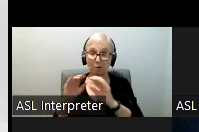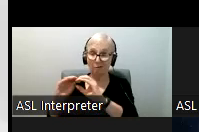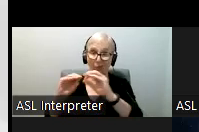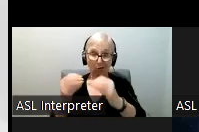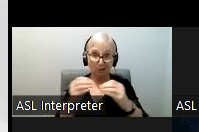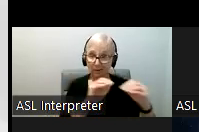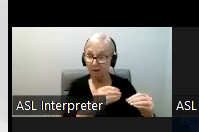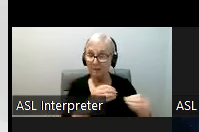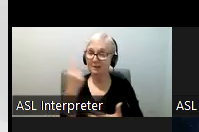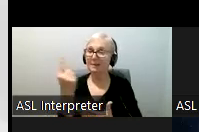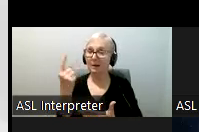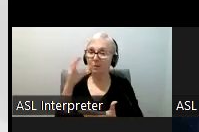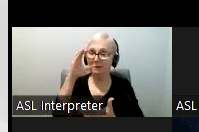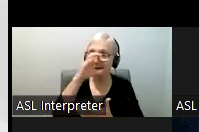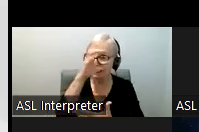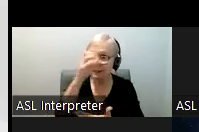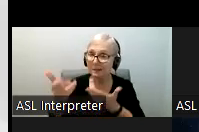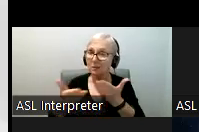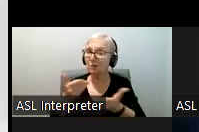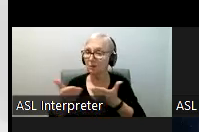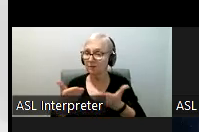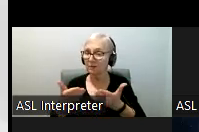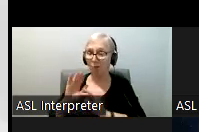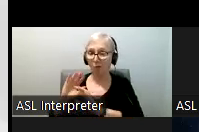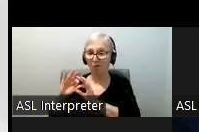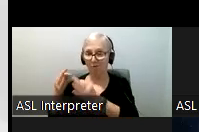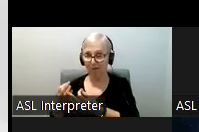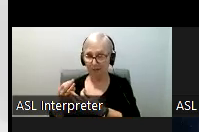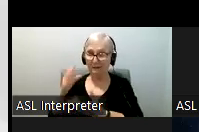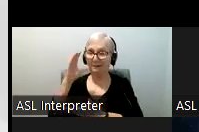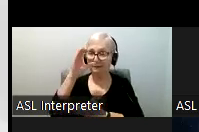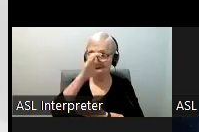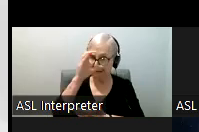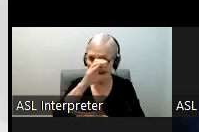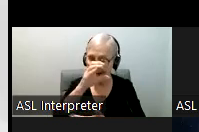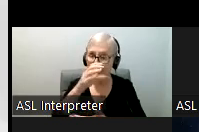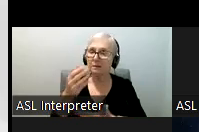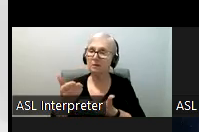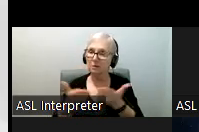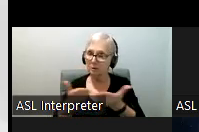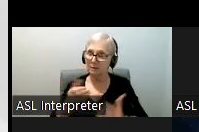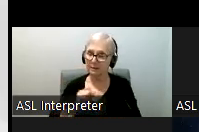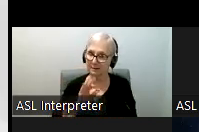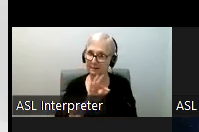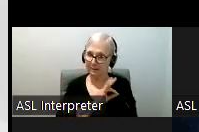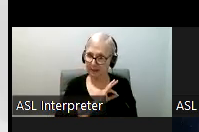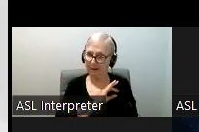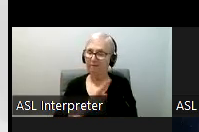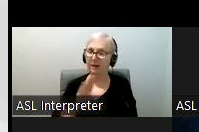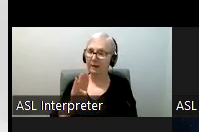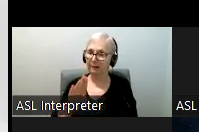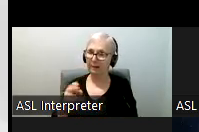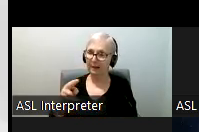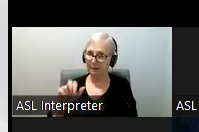that are seeking or receiving services or from their family member or caregiver. It could come from staff at a behavioral health